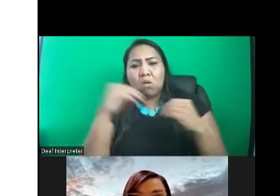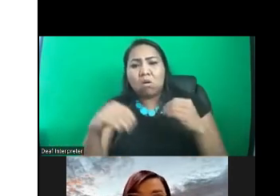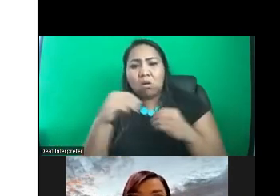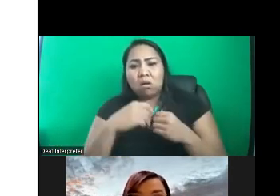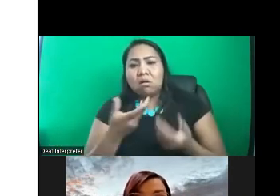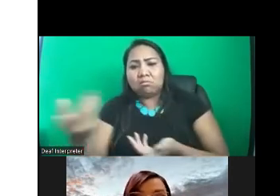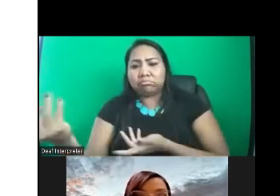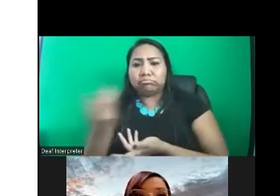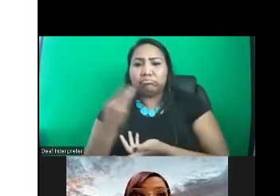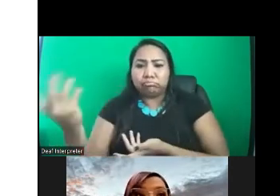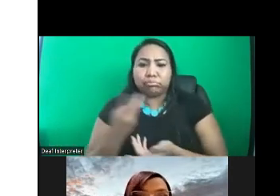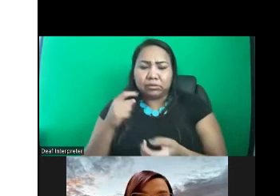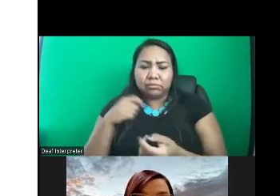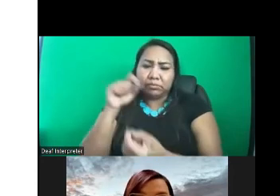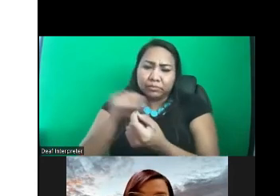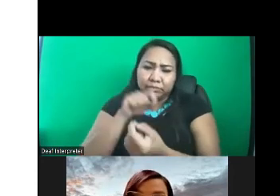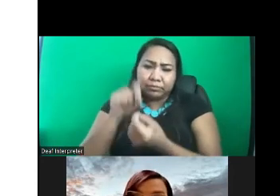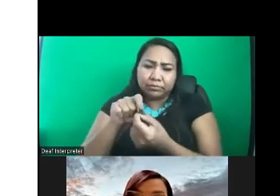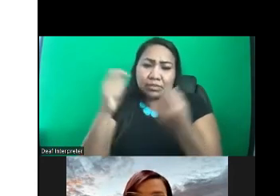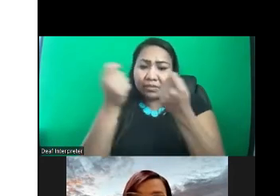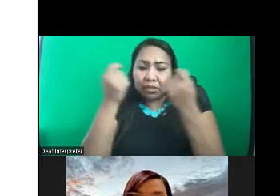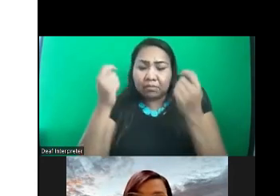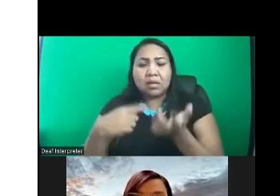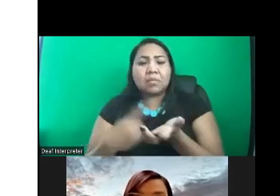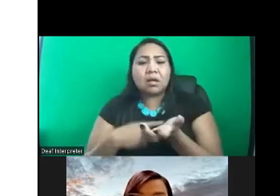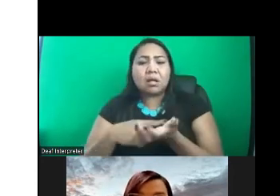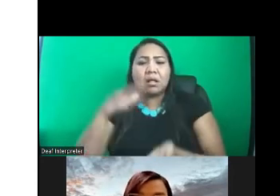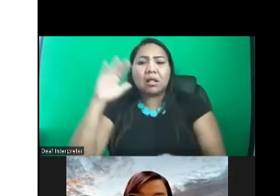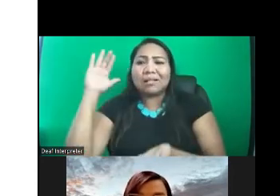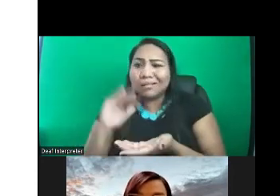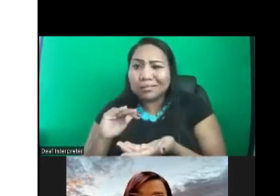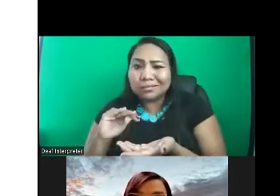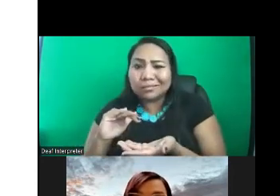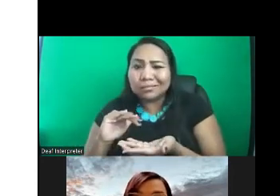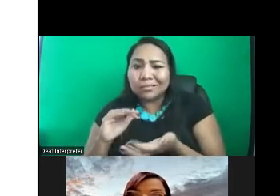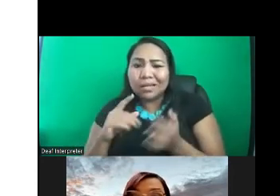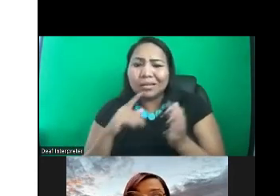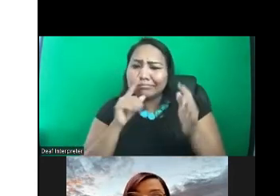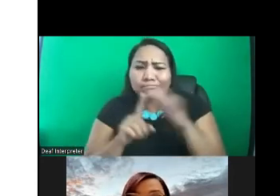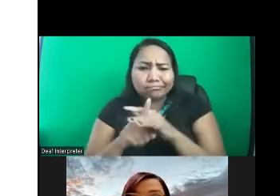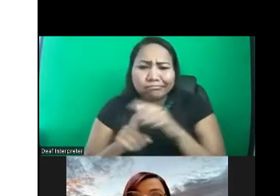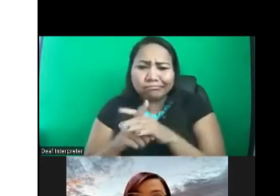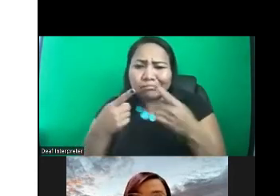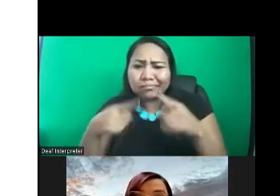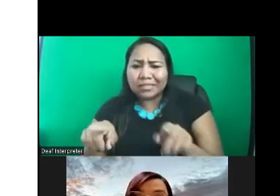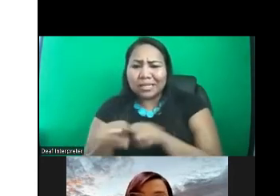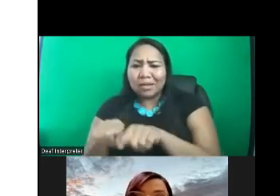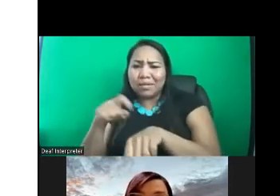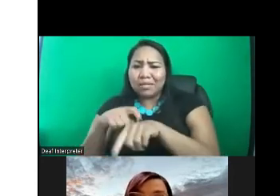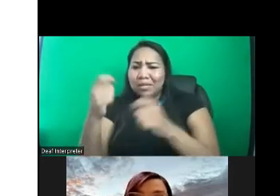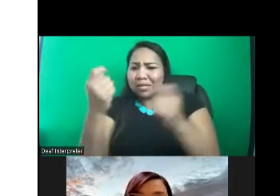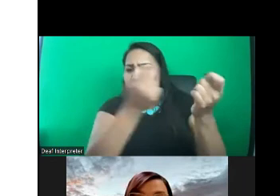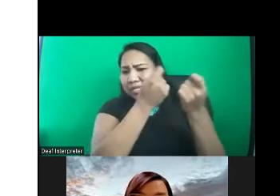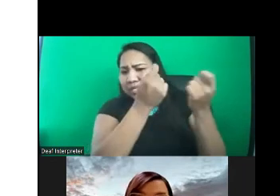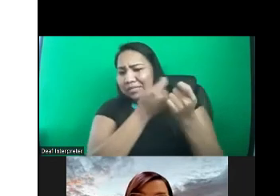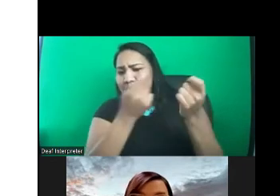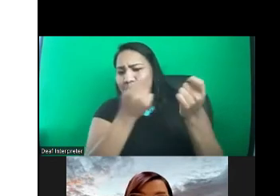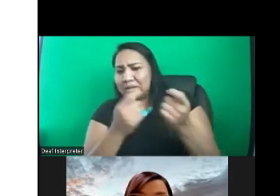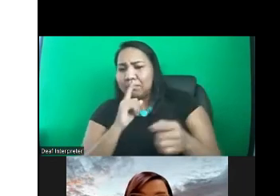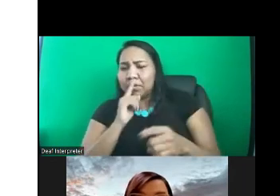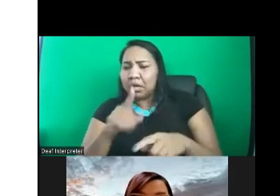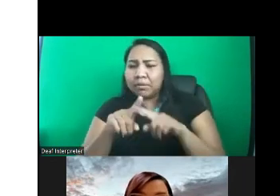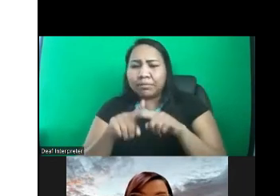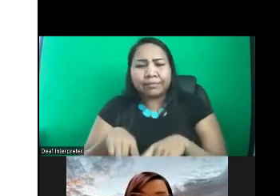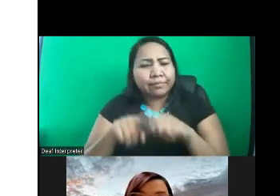the healthcare, a lot of patient no-shows during the time of certain ceremonies as well. It just depends on what part of the cycle that we're in for